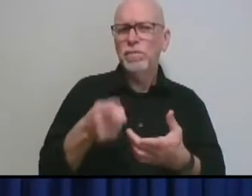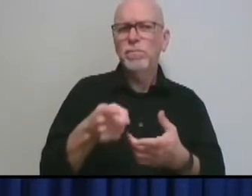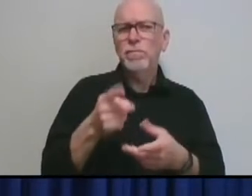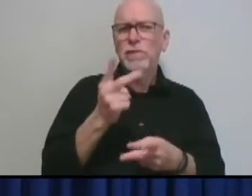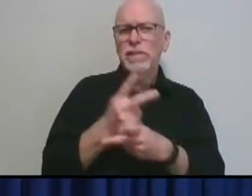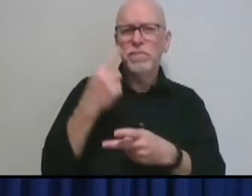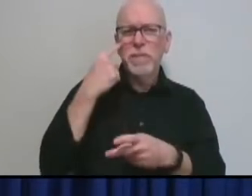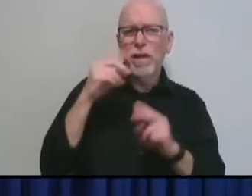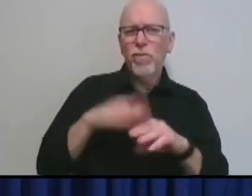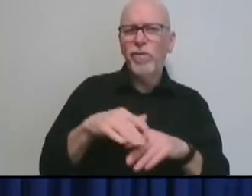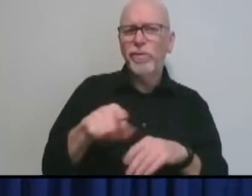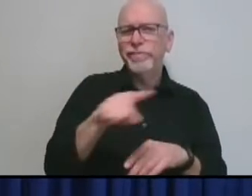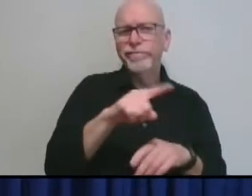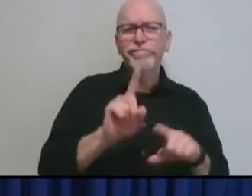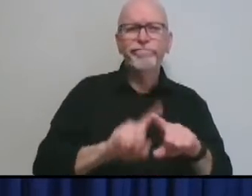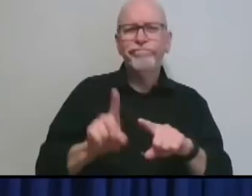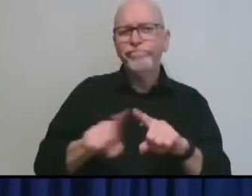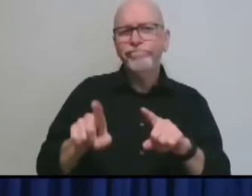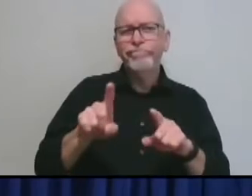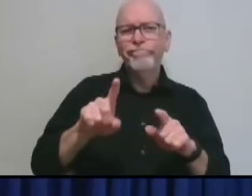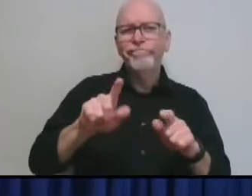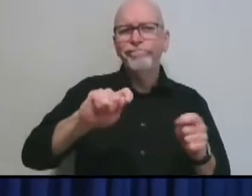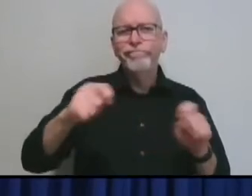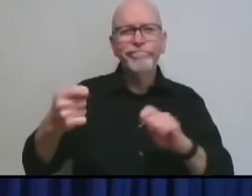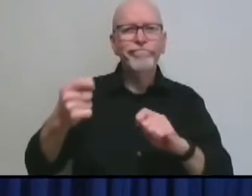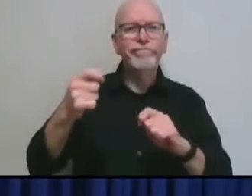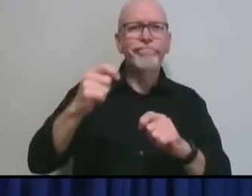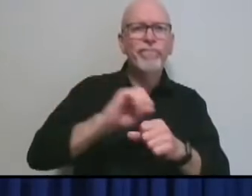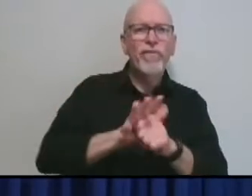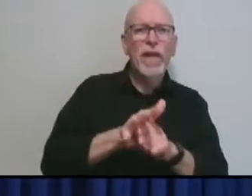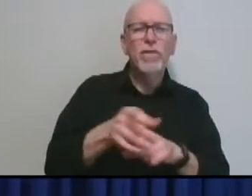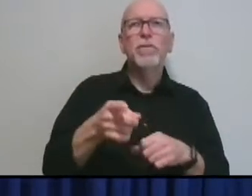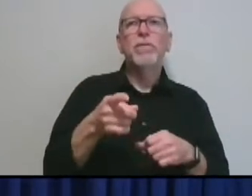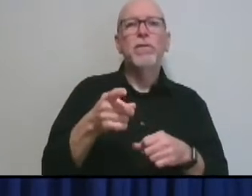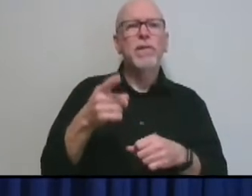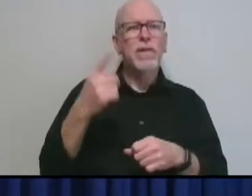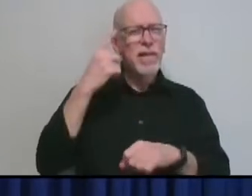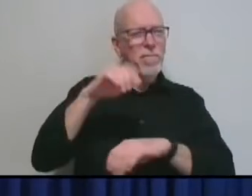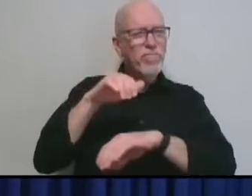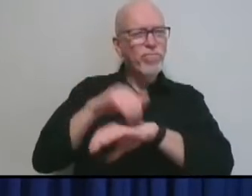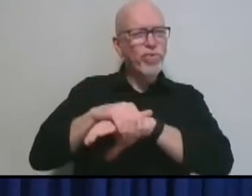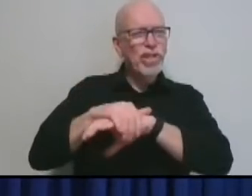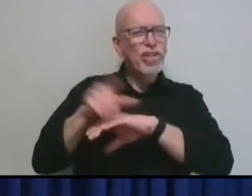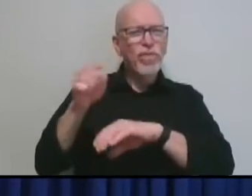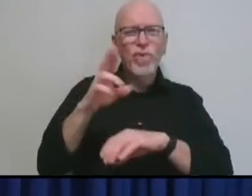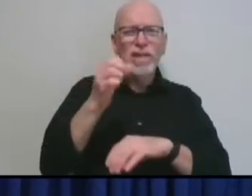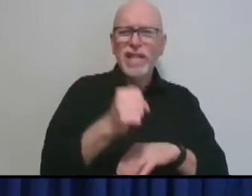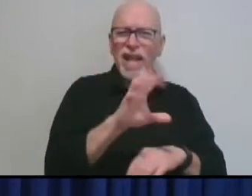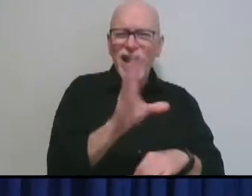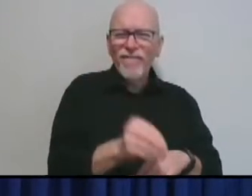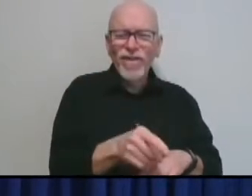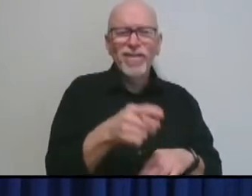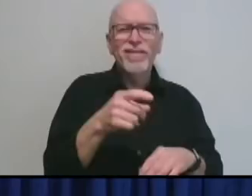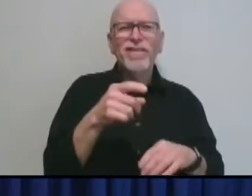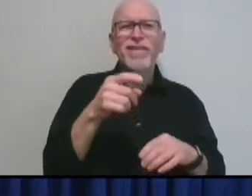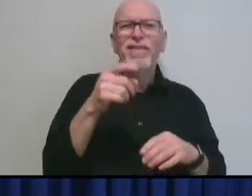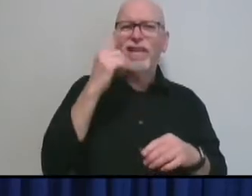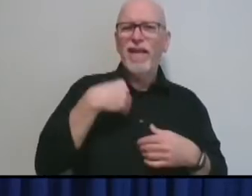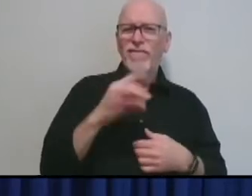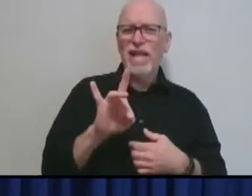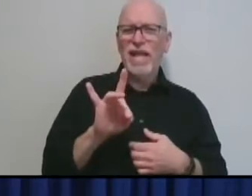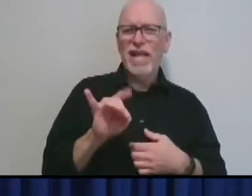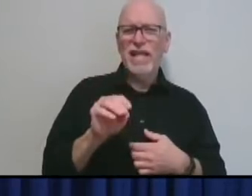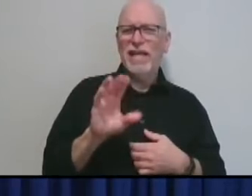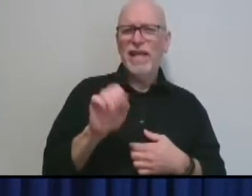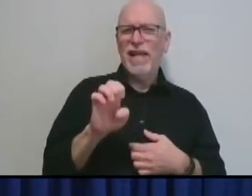on the assorted variants out there. Either the British or the South African variant, I believe there's only 80 cases nationwide.